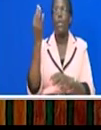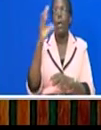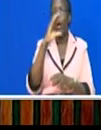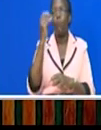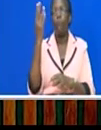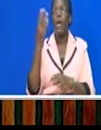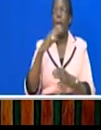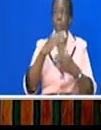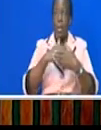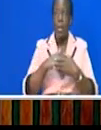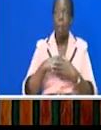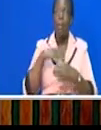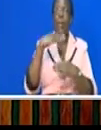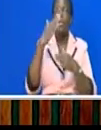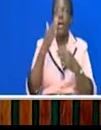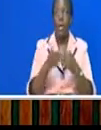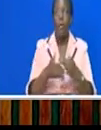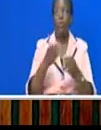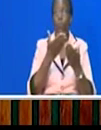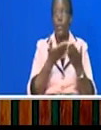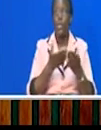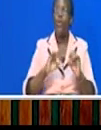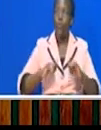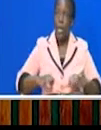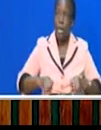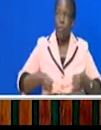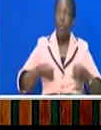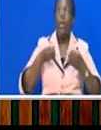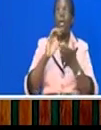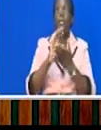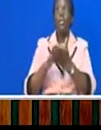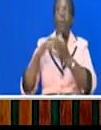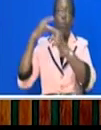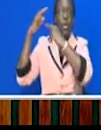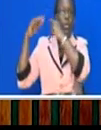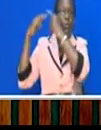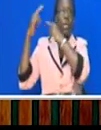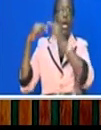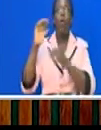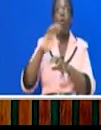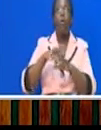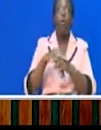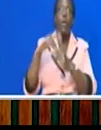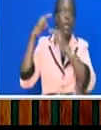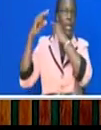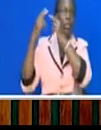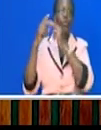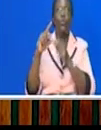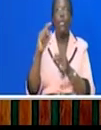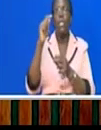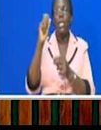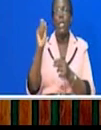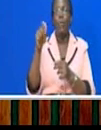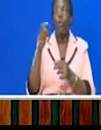of it, you would have enjoyed some historical or we talk on history tips on how to answer history